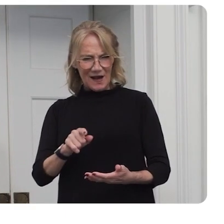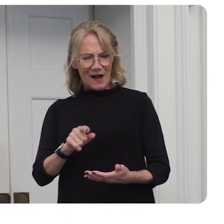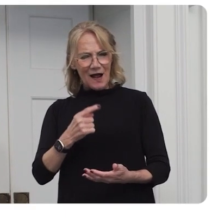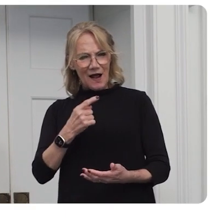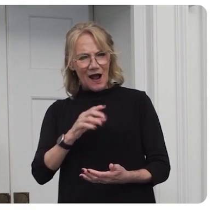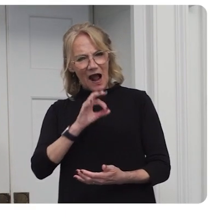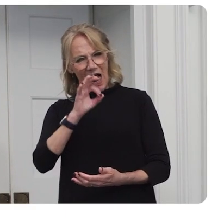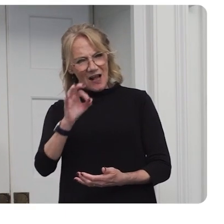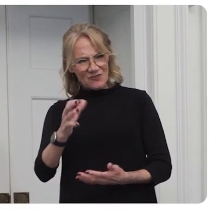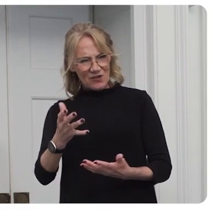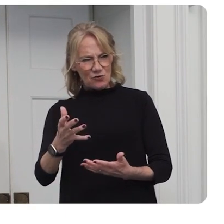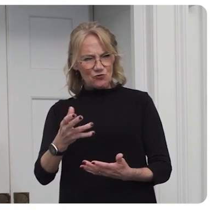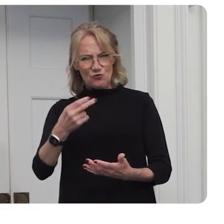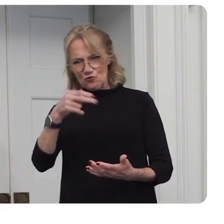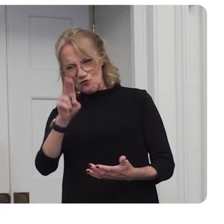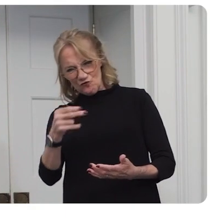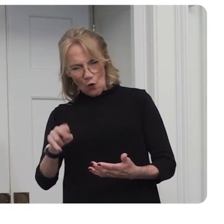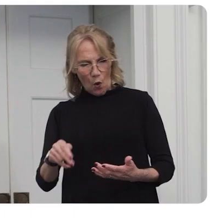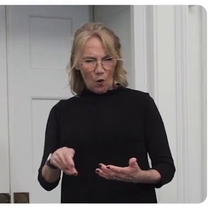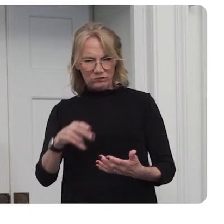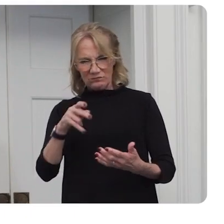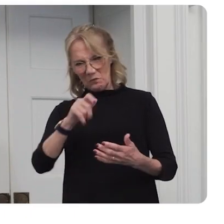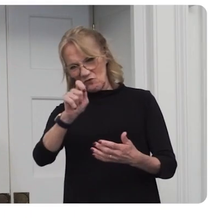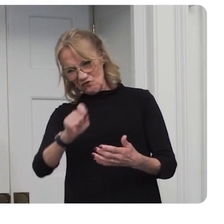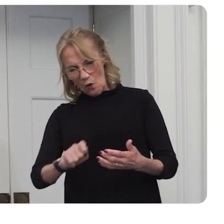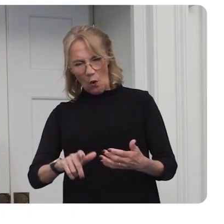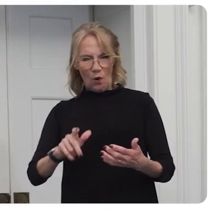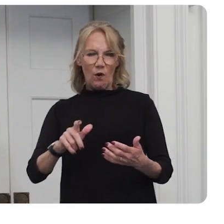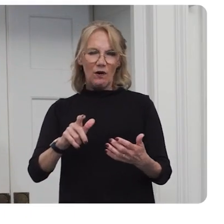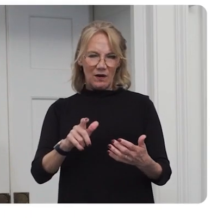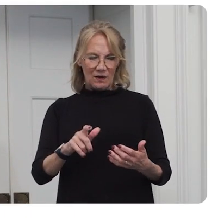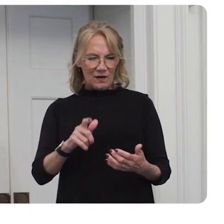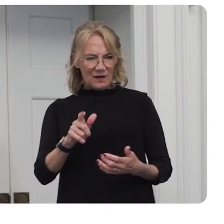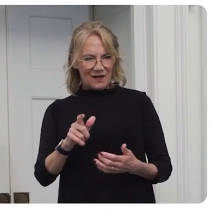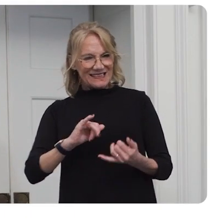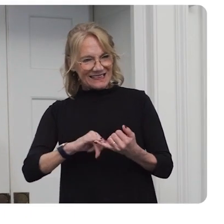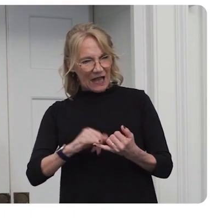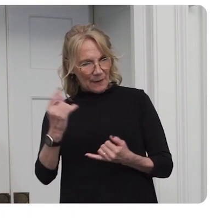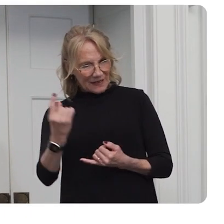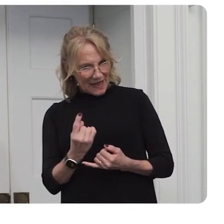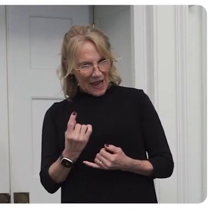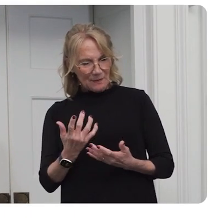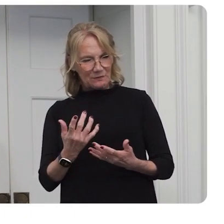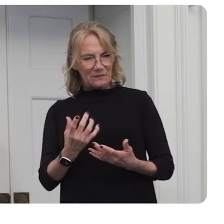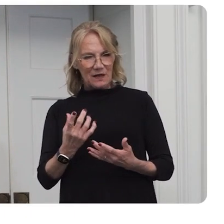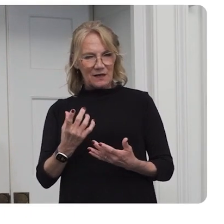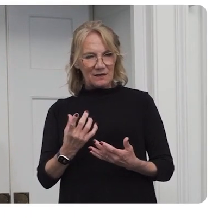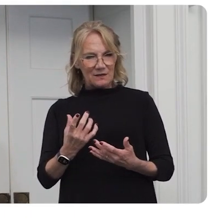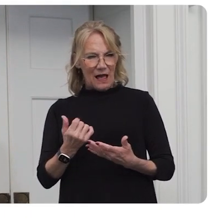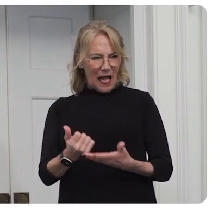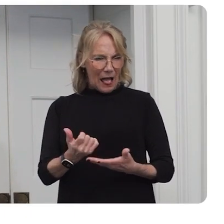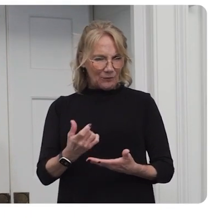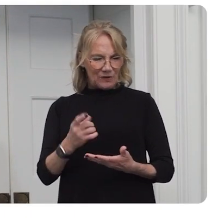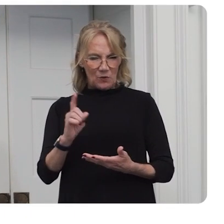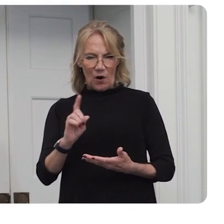Grace was encouraged to draw a painting of her food, but she didn't like the painting. So Simon came along. And what did you